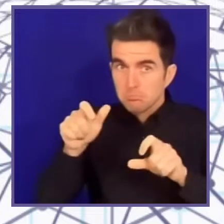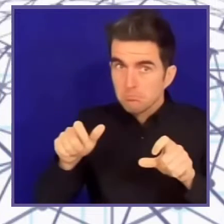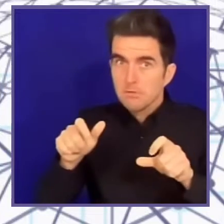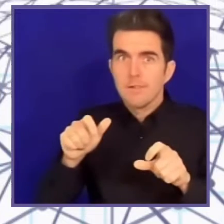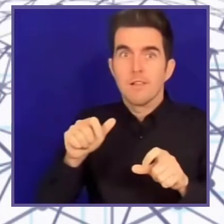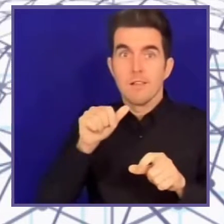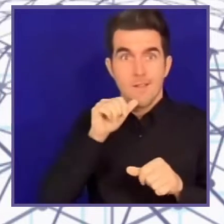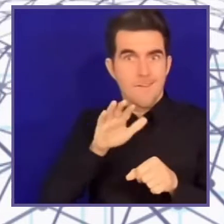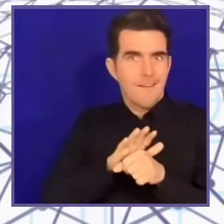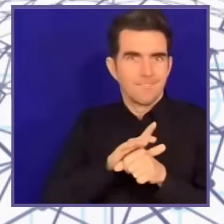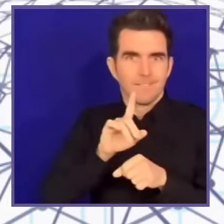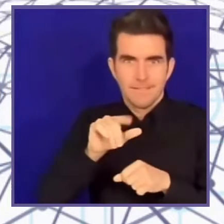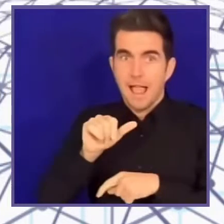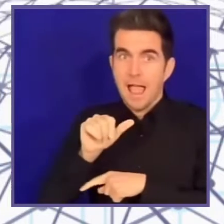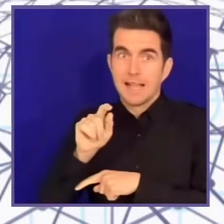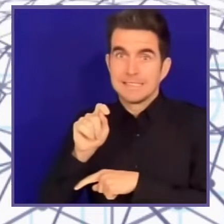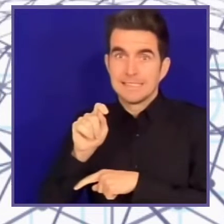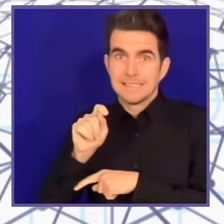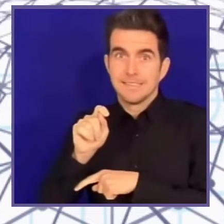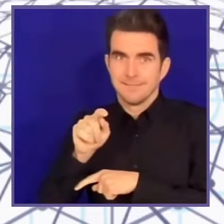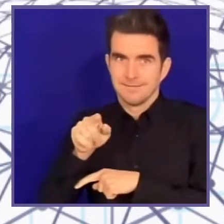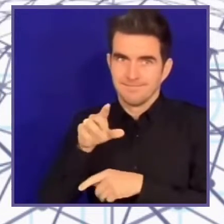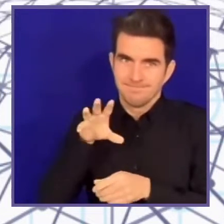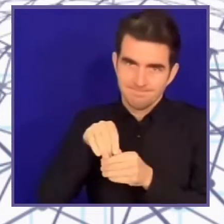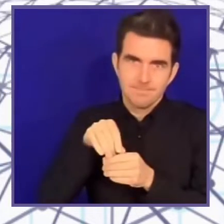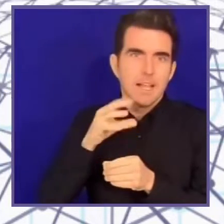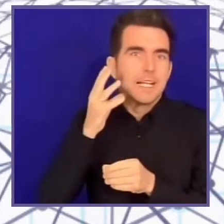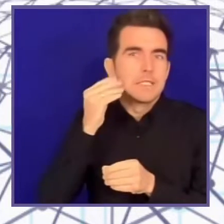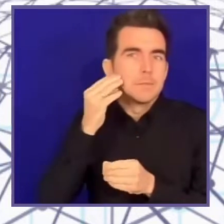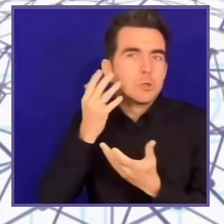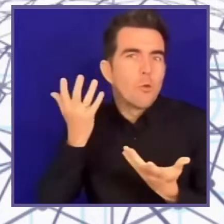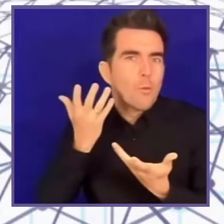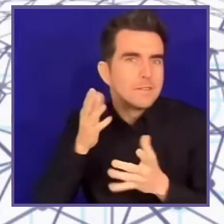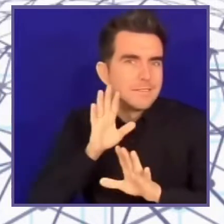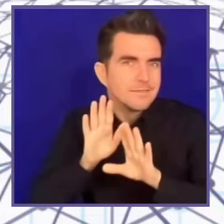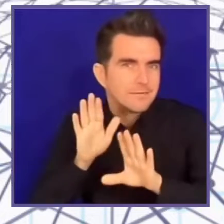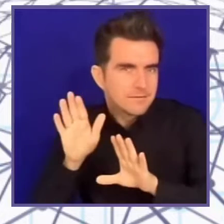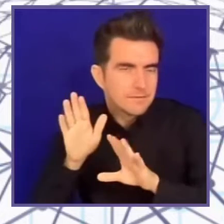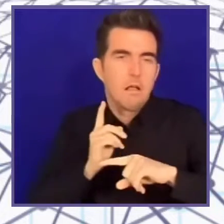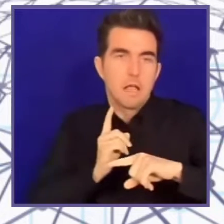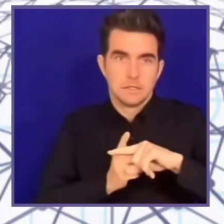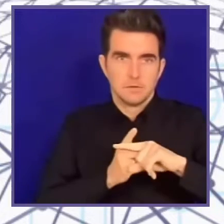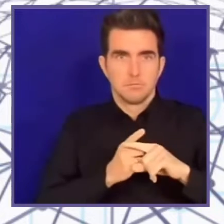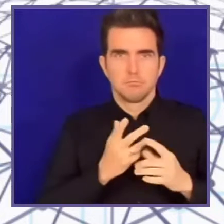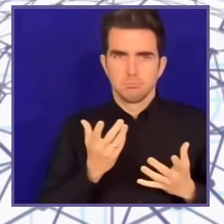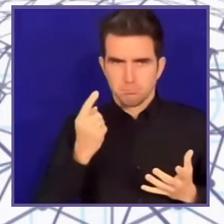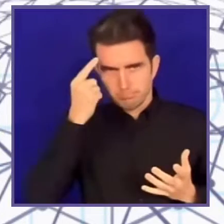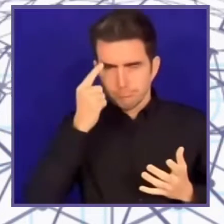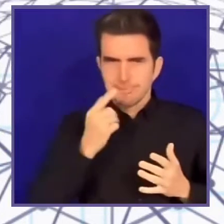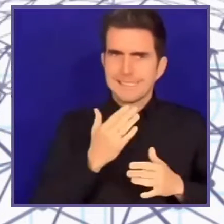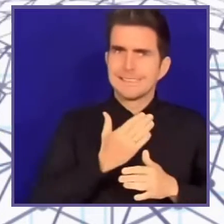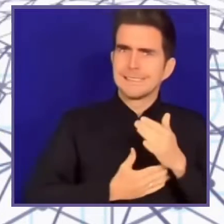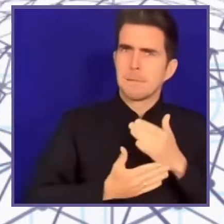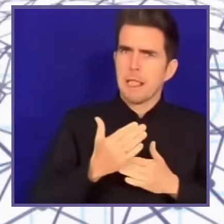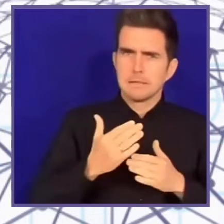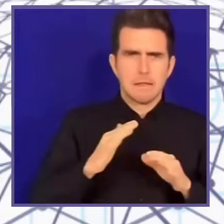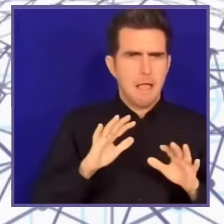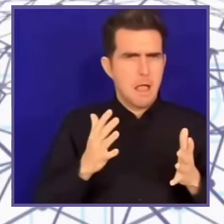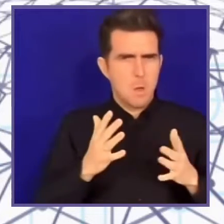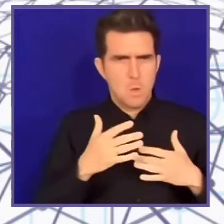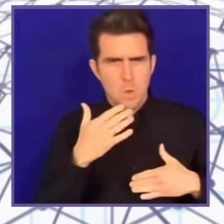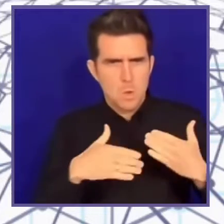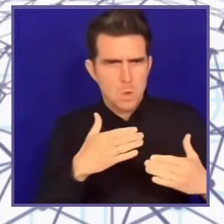so we ask people to sit on, say, the usually available low-cost